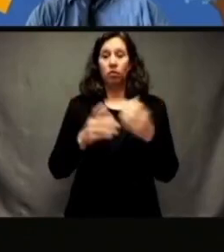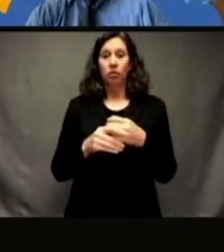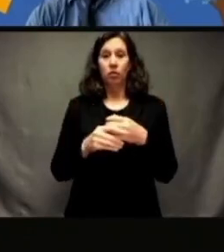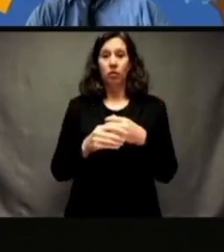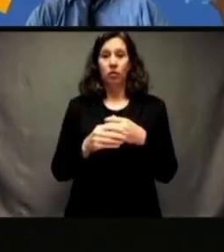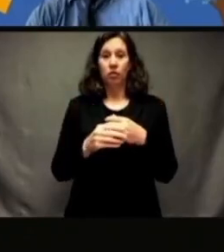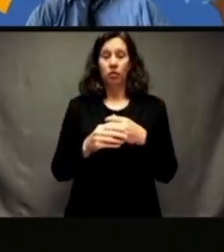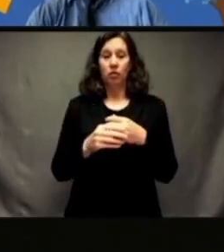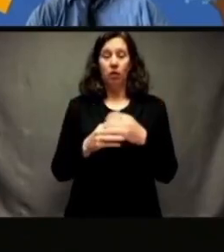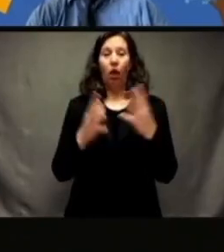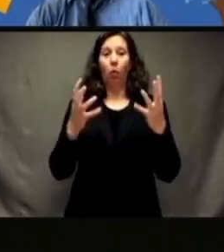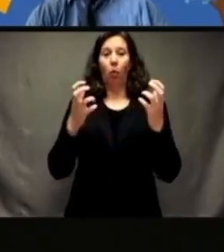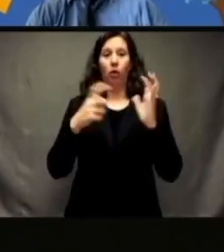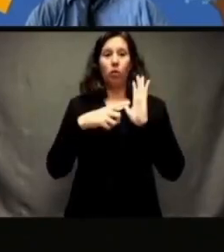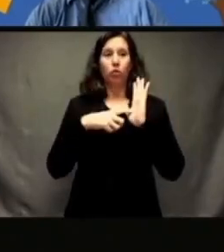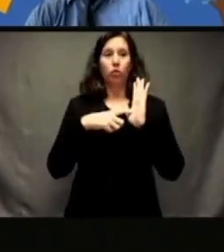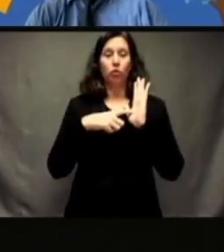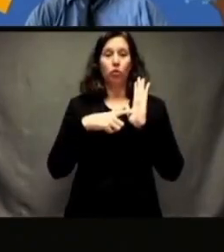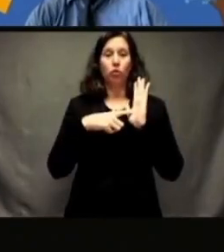show you